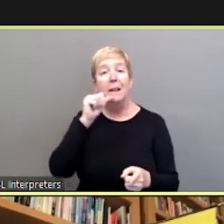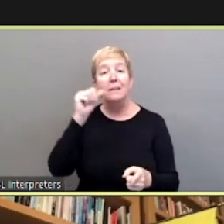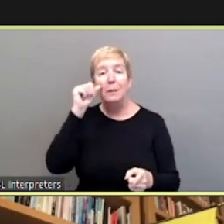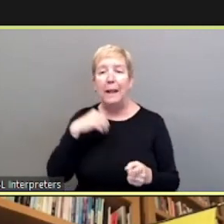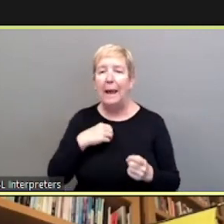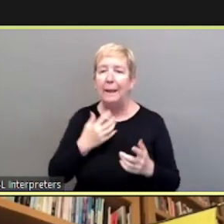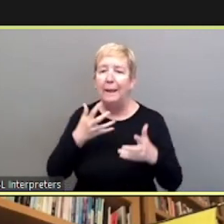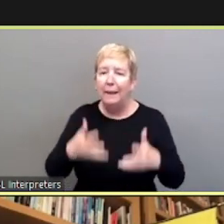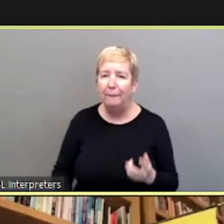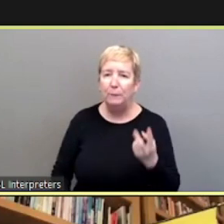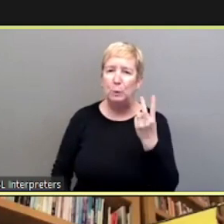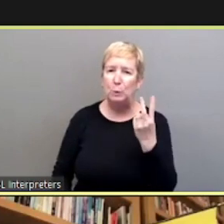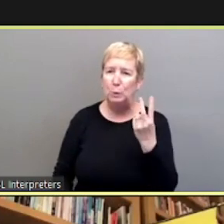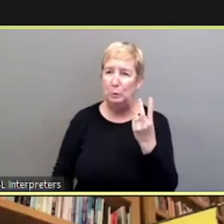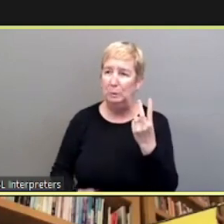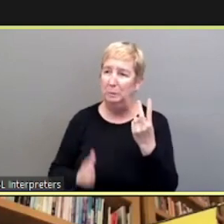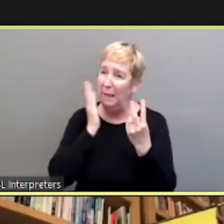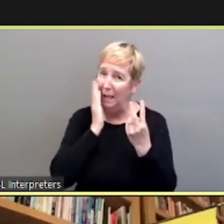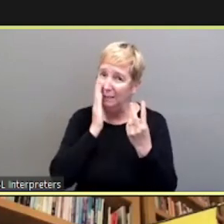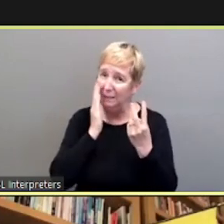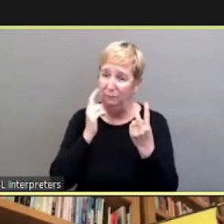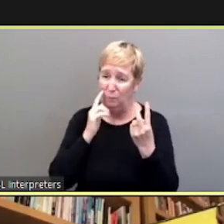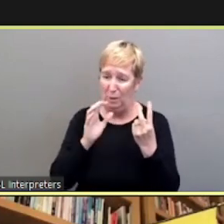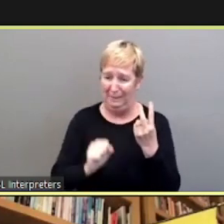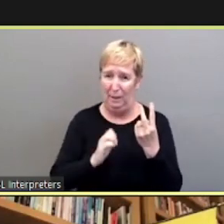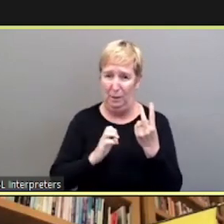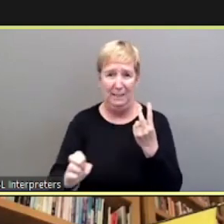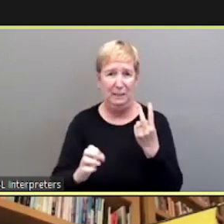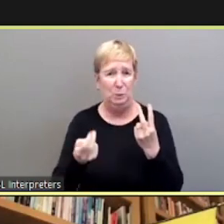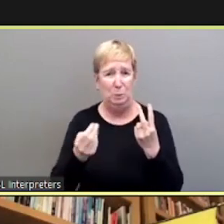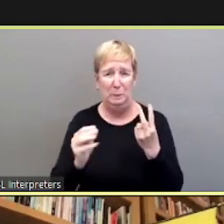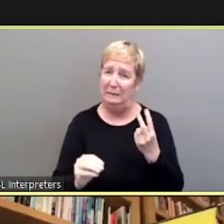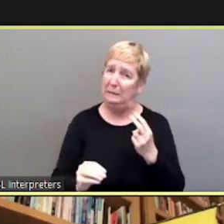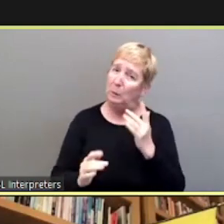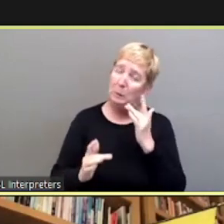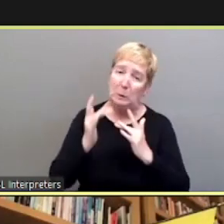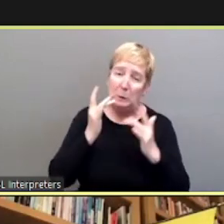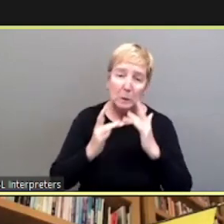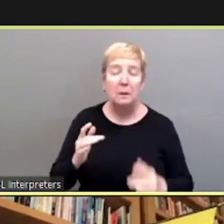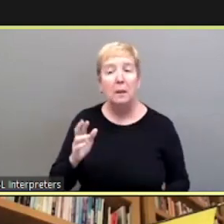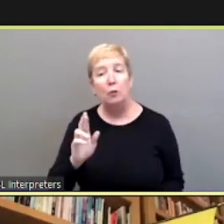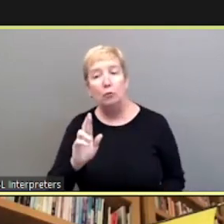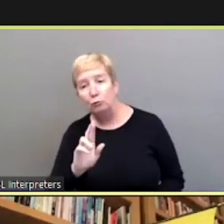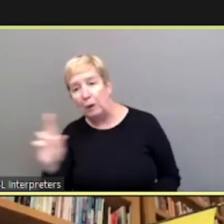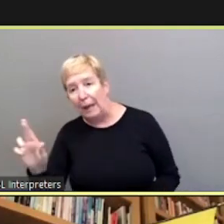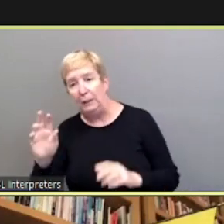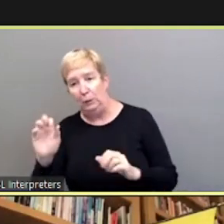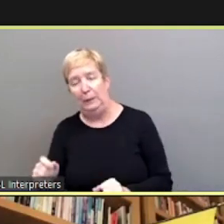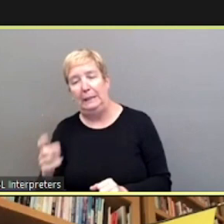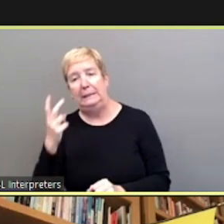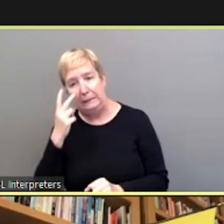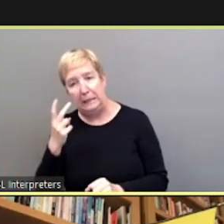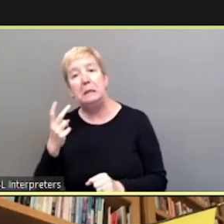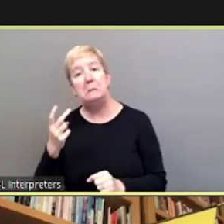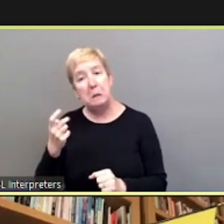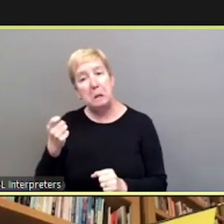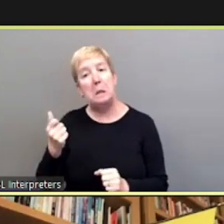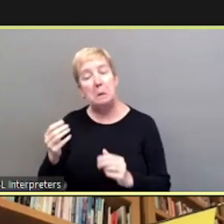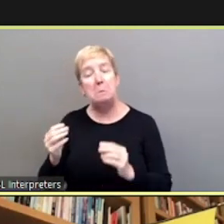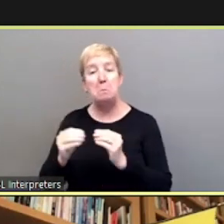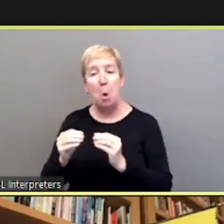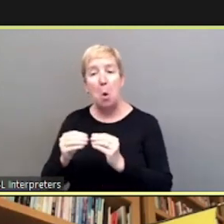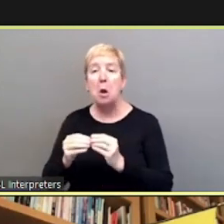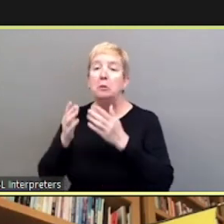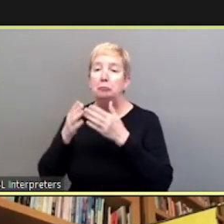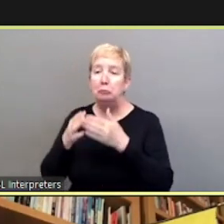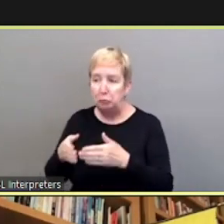ICU beds left in the whole southeastern part of the state. And on the right-hand side, you can see slightly more general